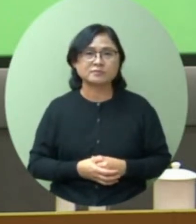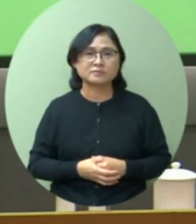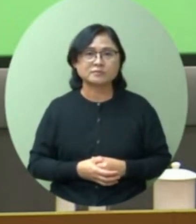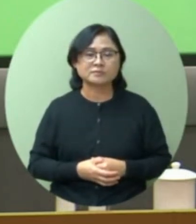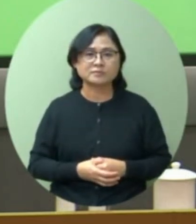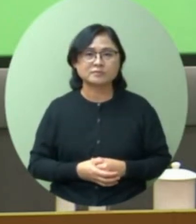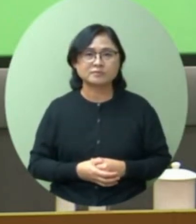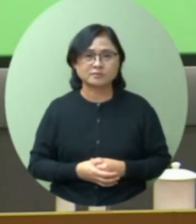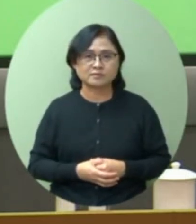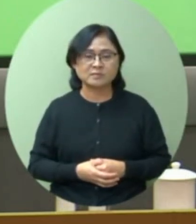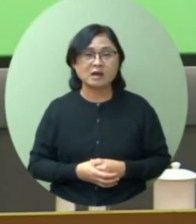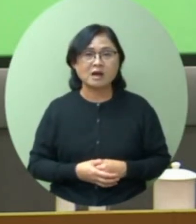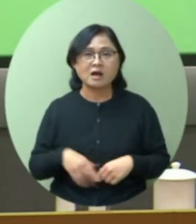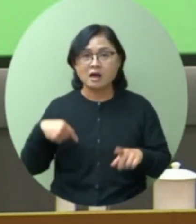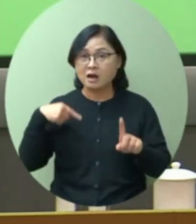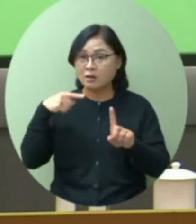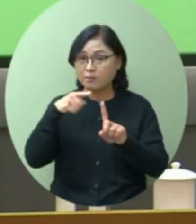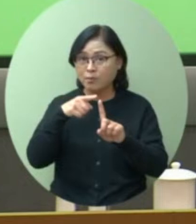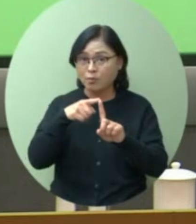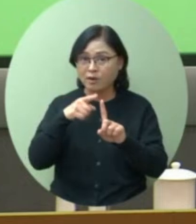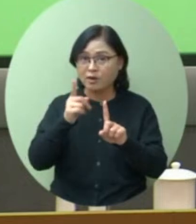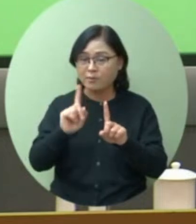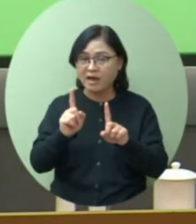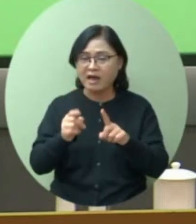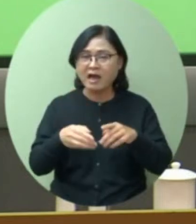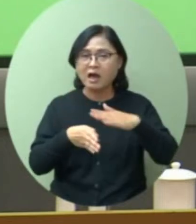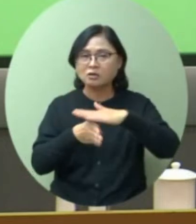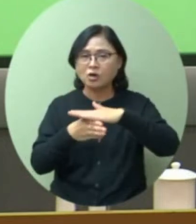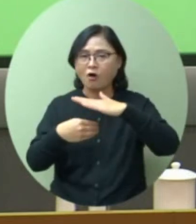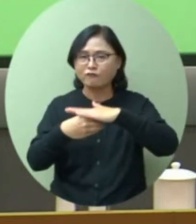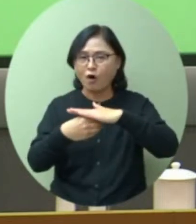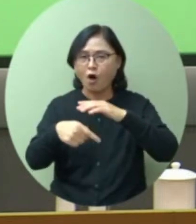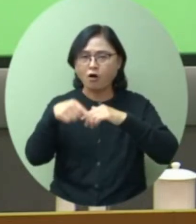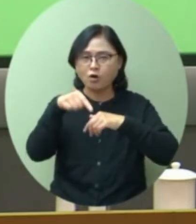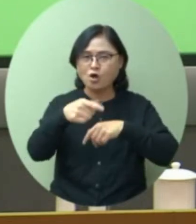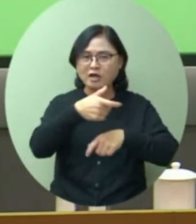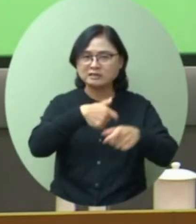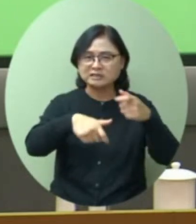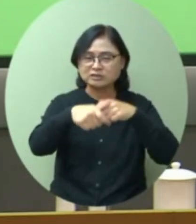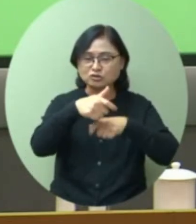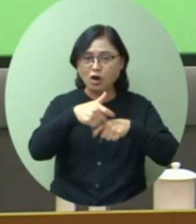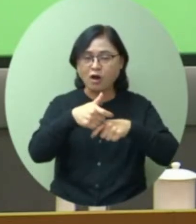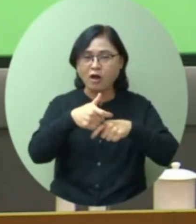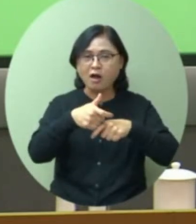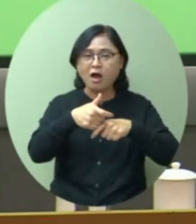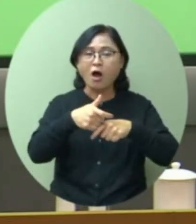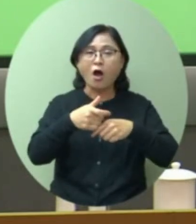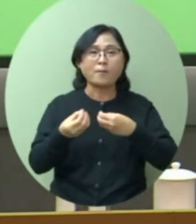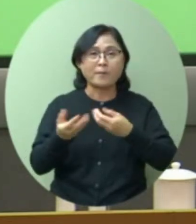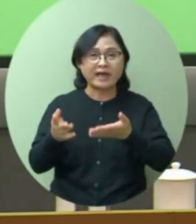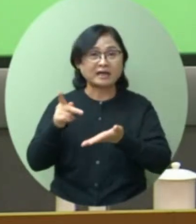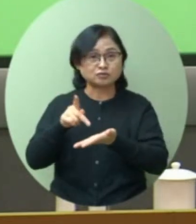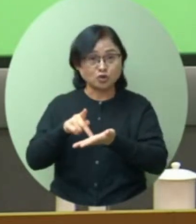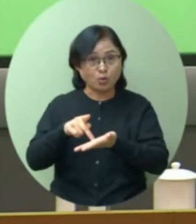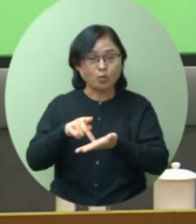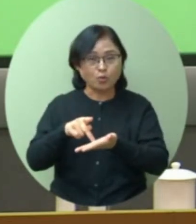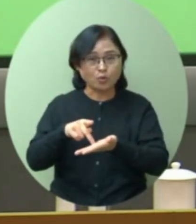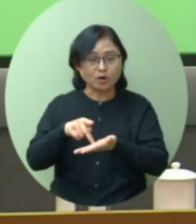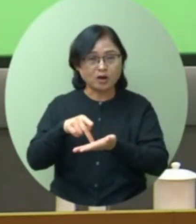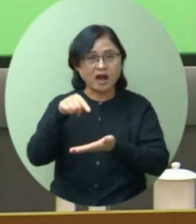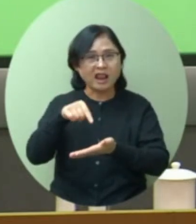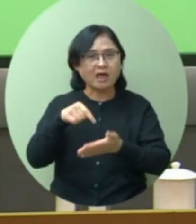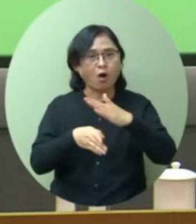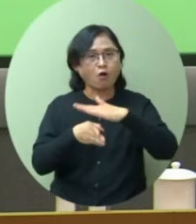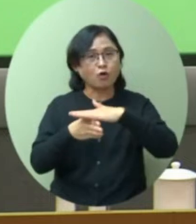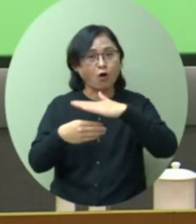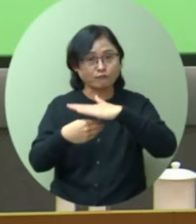providing subdivided flats of a standard that we think will be a reasonable